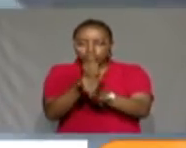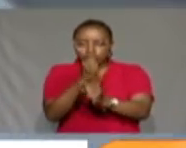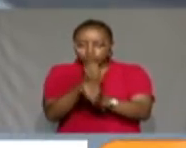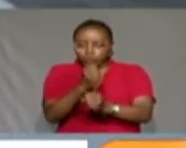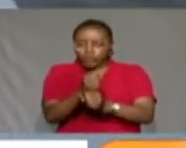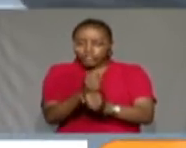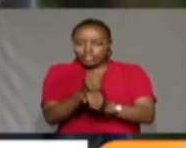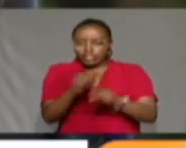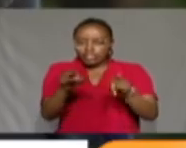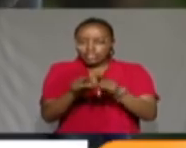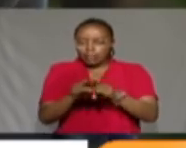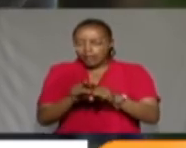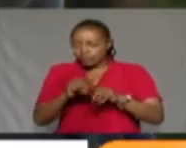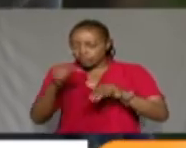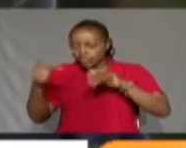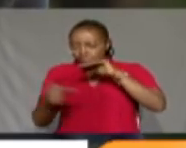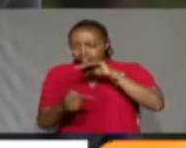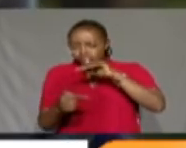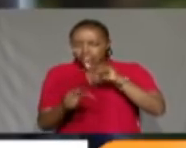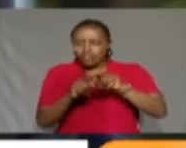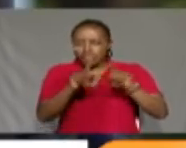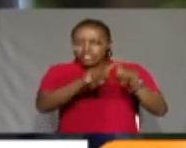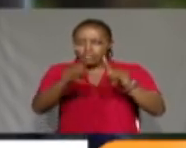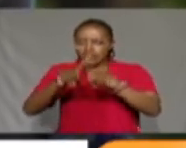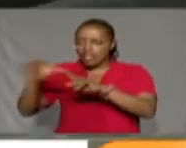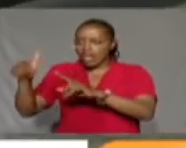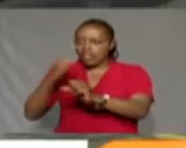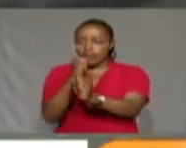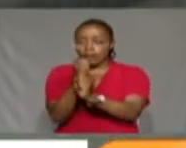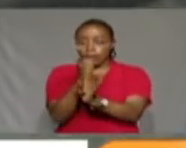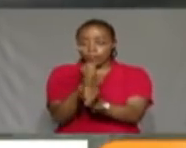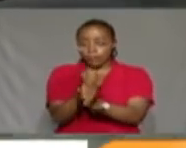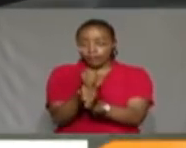cutting, underwater welding, and various other operations.